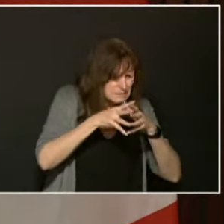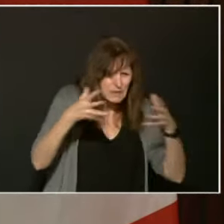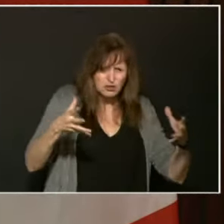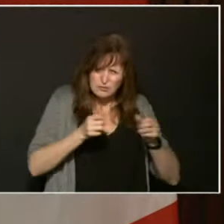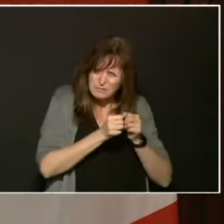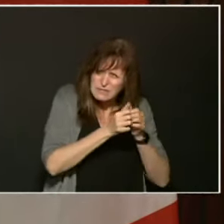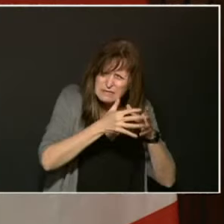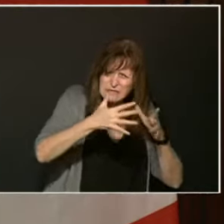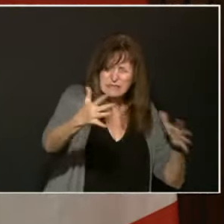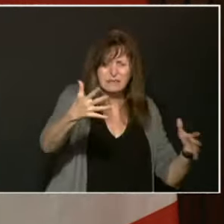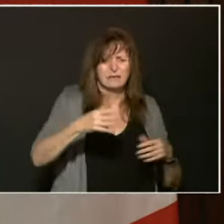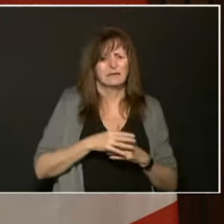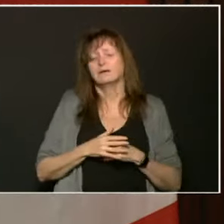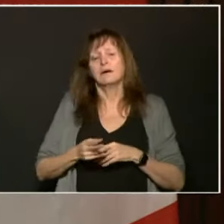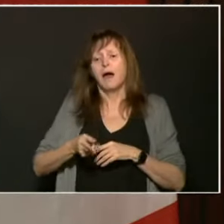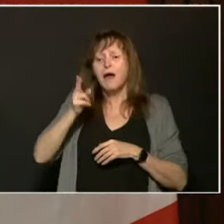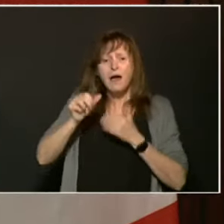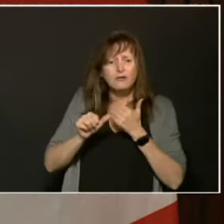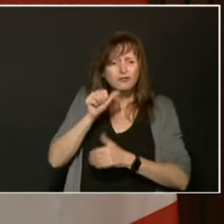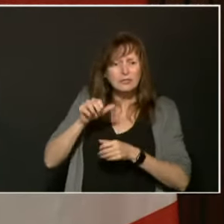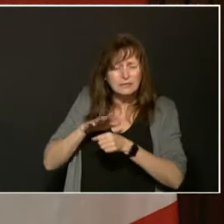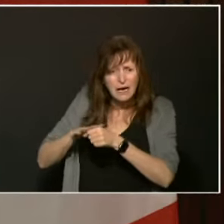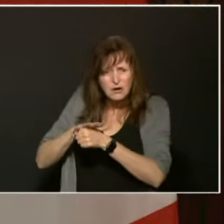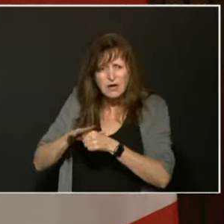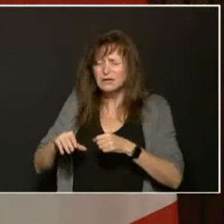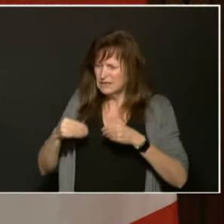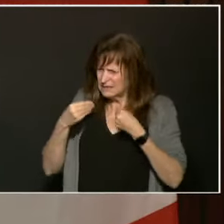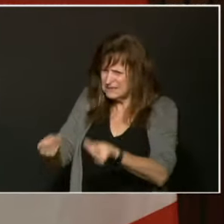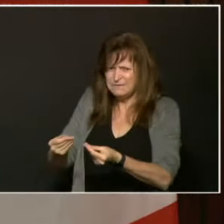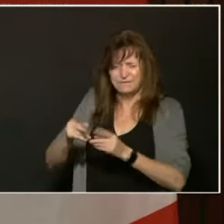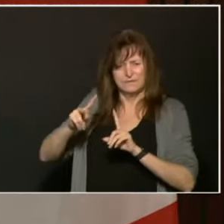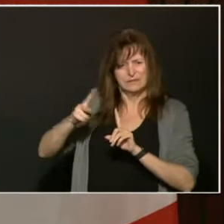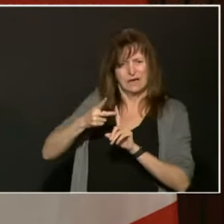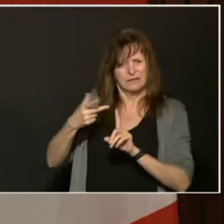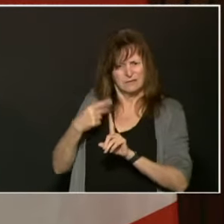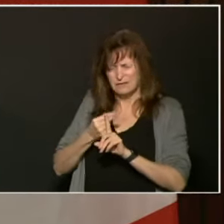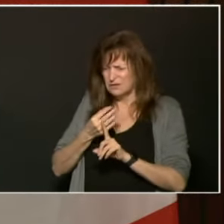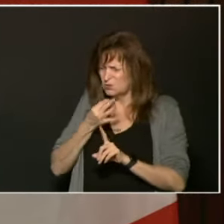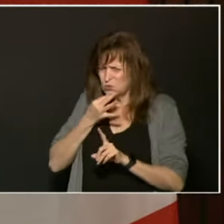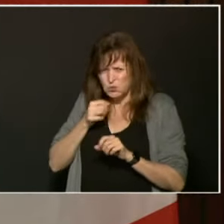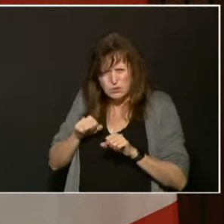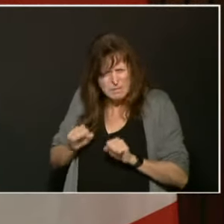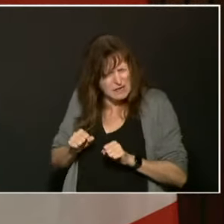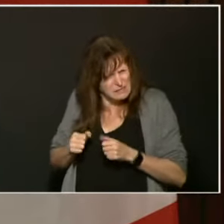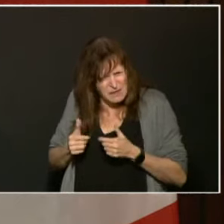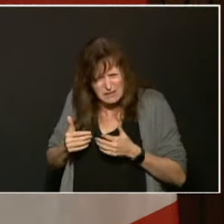as quickly as we can, so that we don't have places of vulnerability like the UK has.